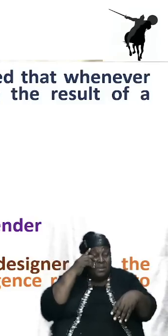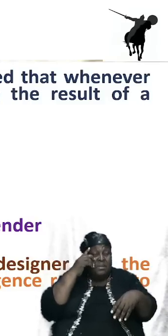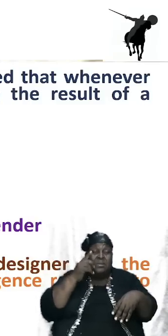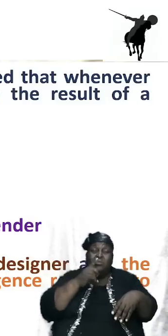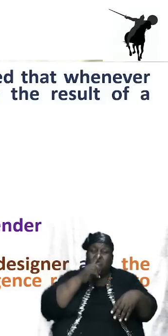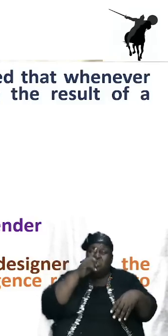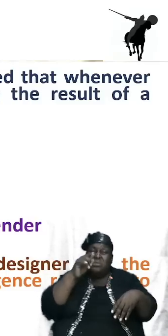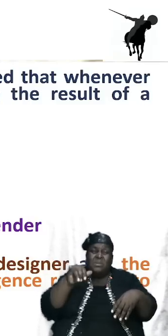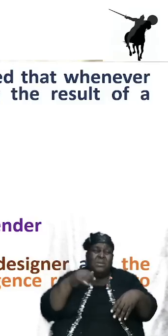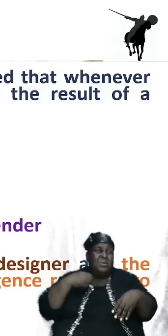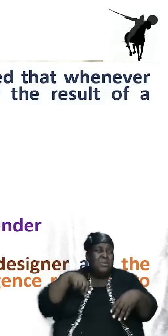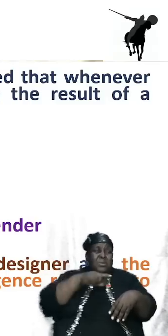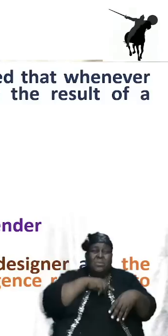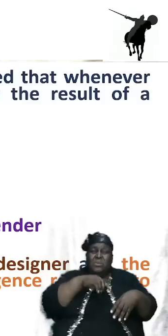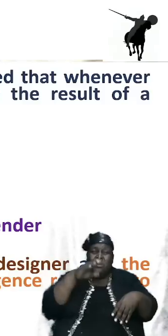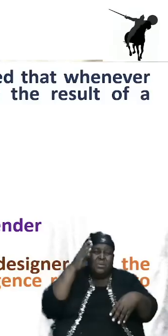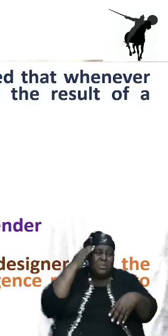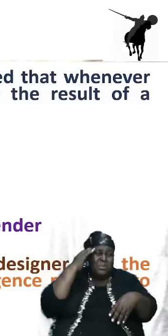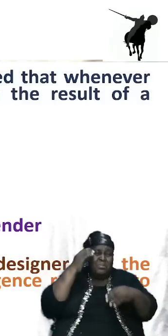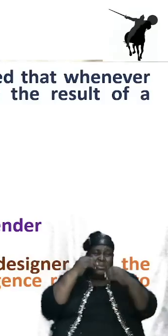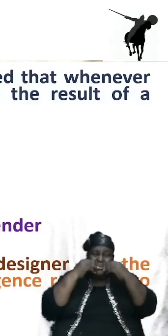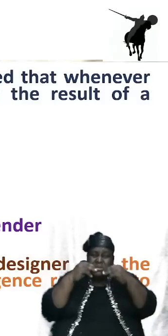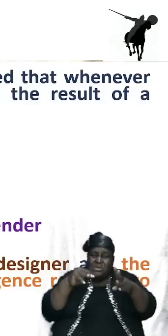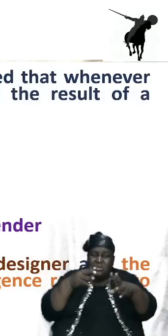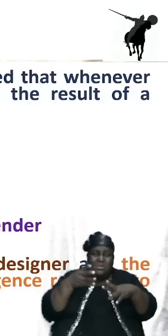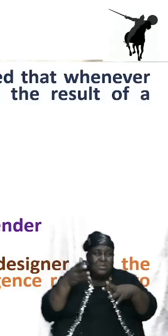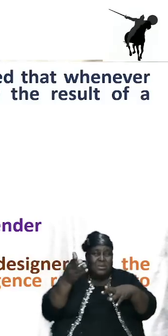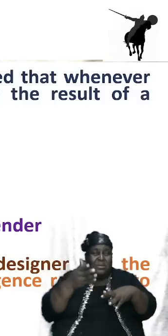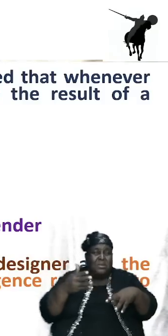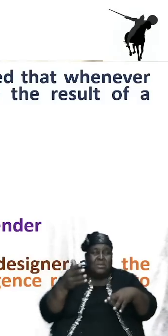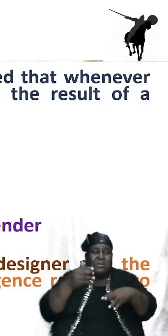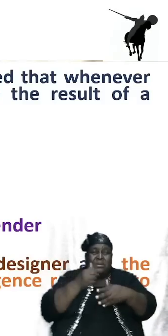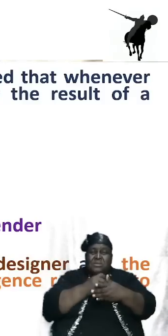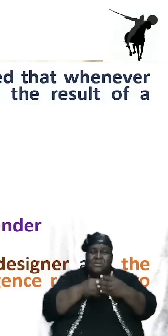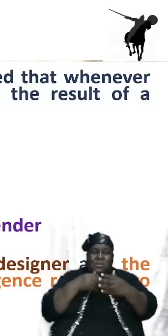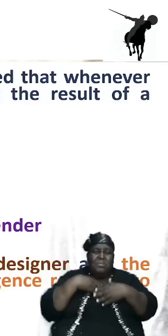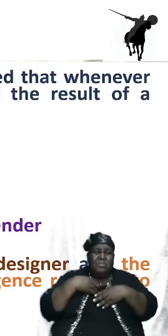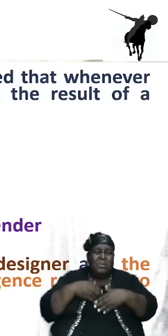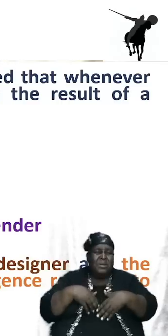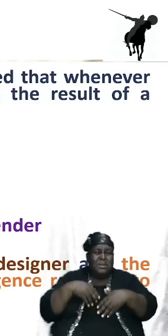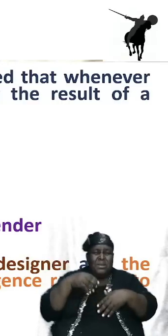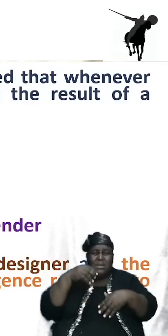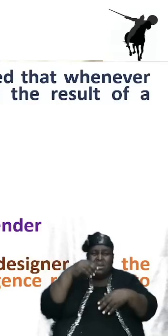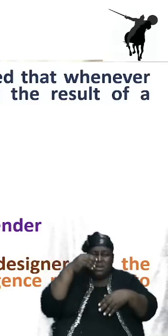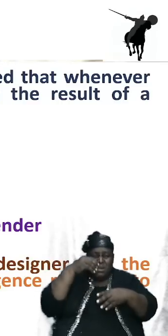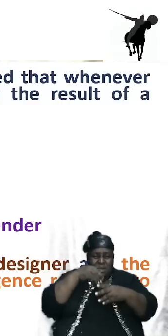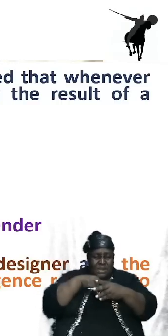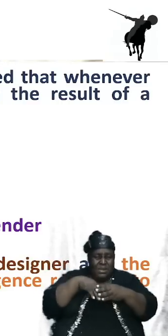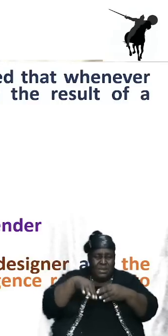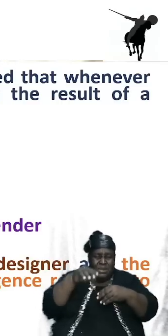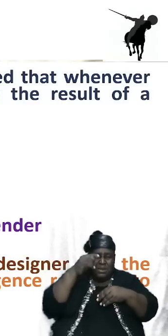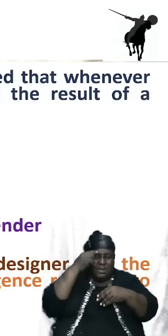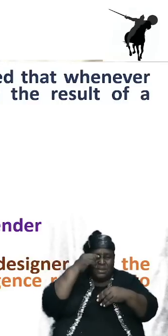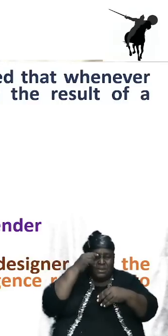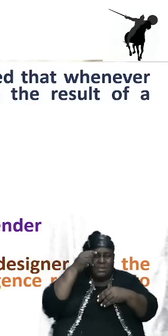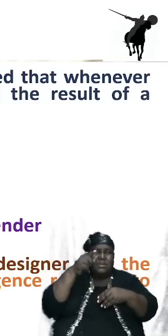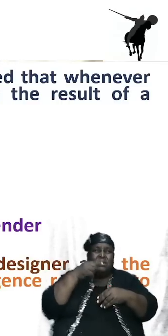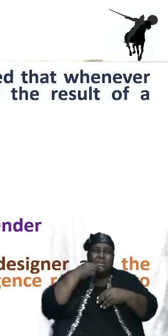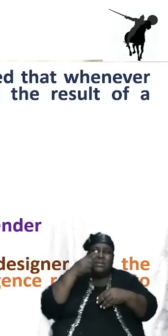a message here, there had to be somebody of intelligence that actually created that encrypted